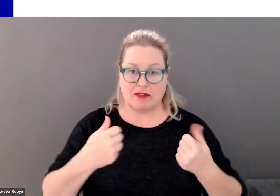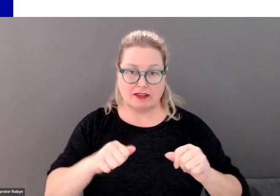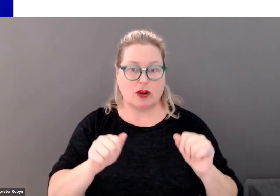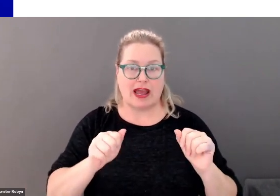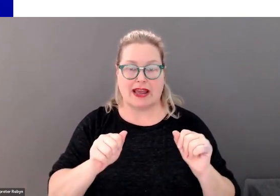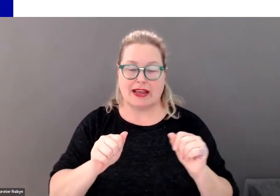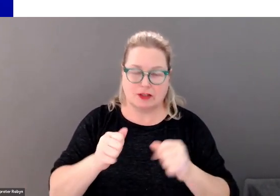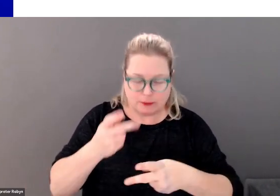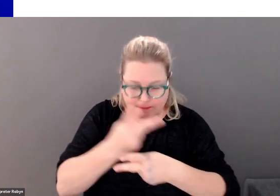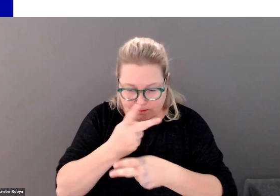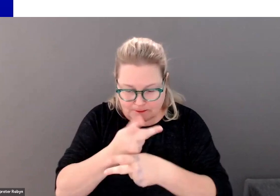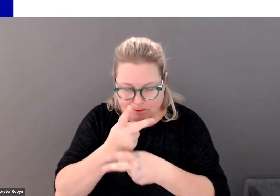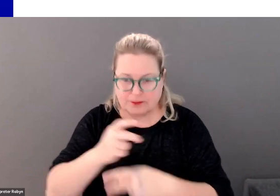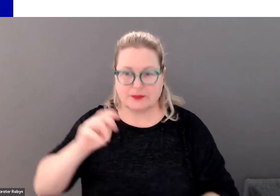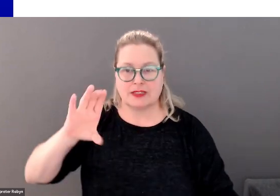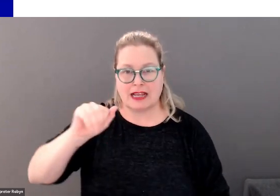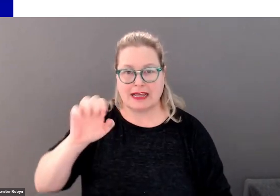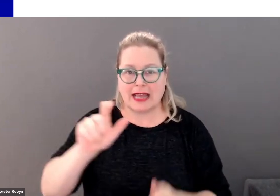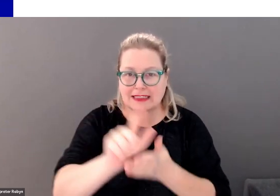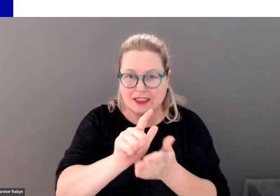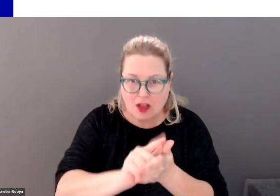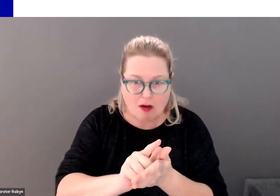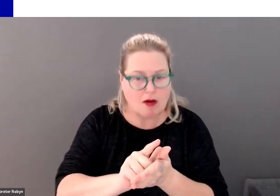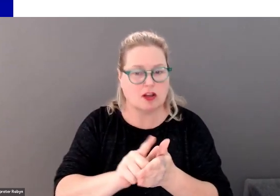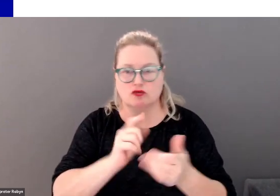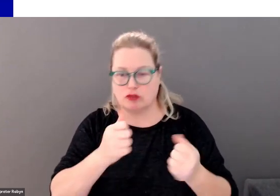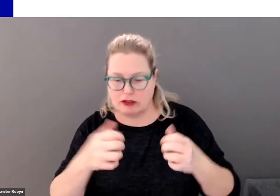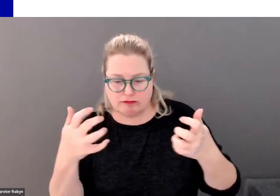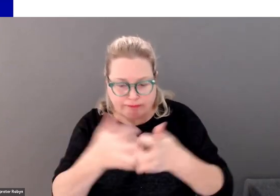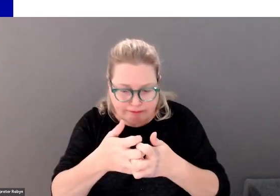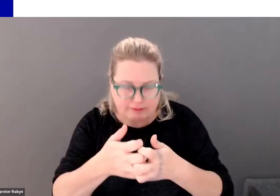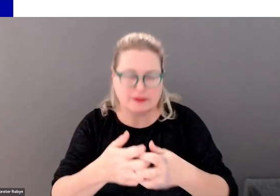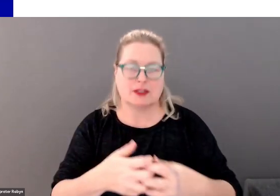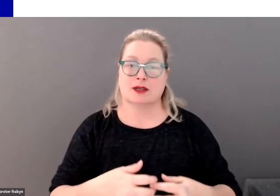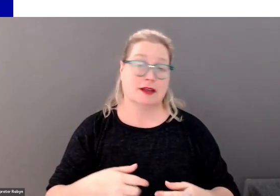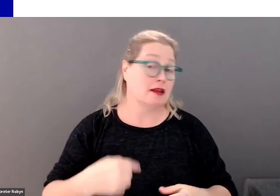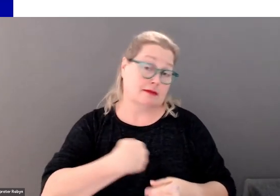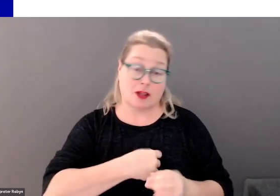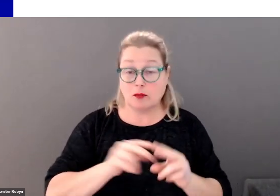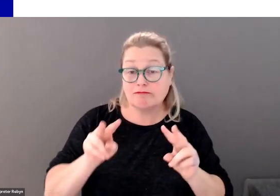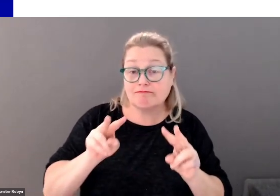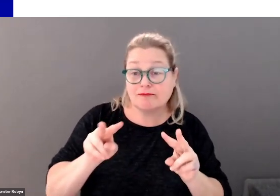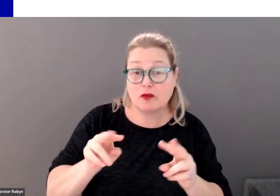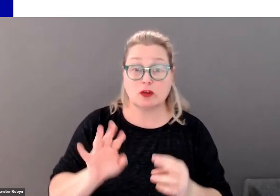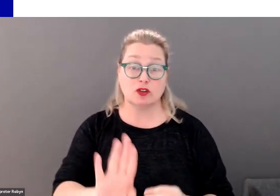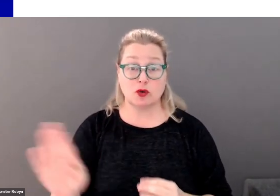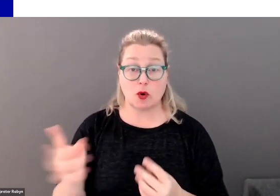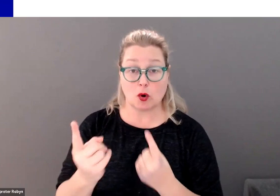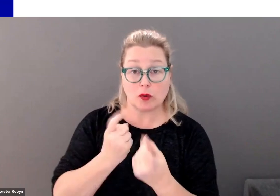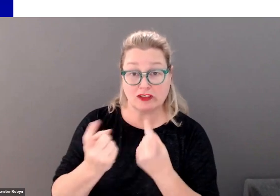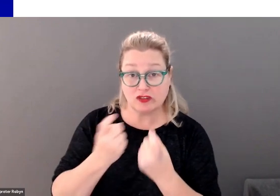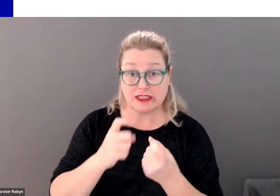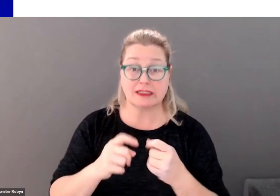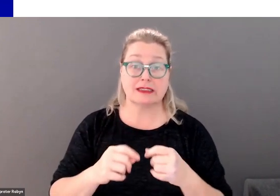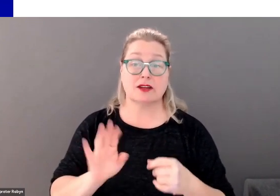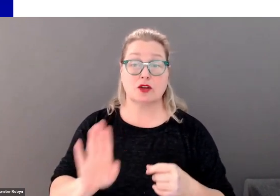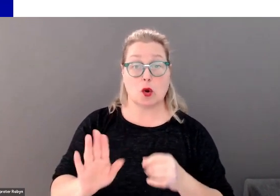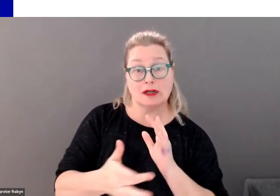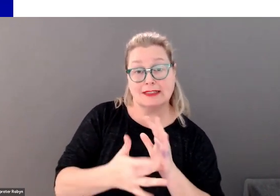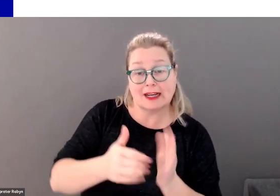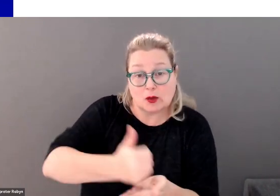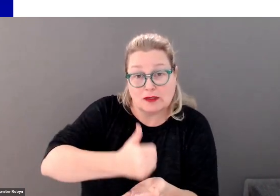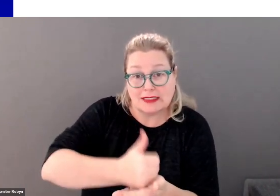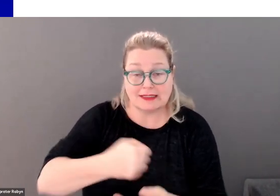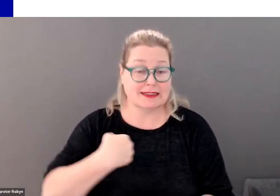law, and we look forward to your further questions, providing technical assistance, and working